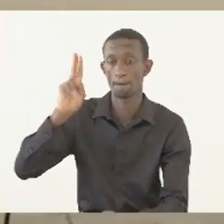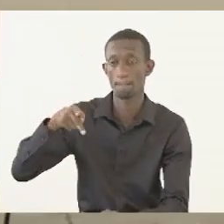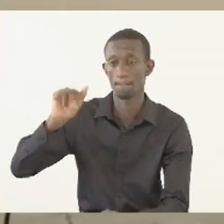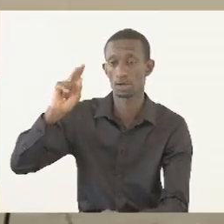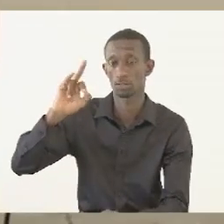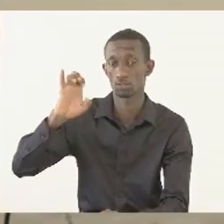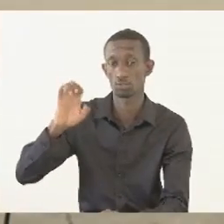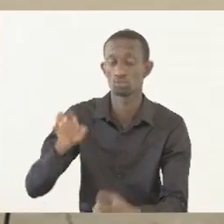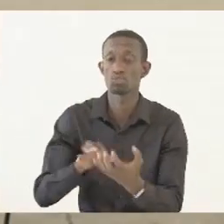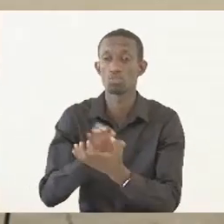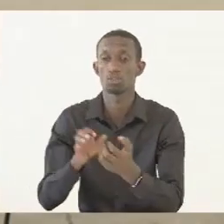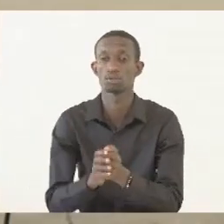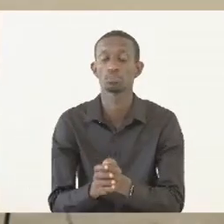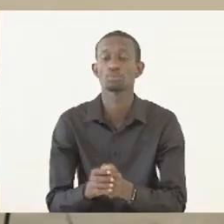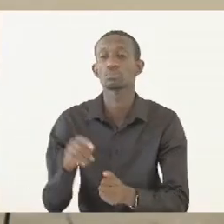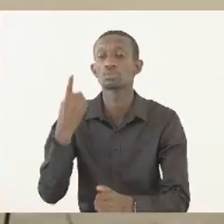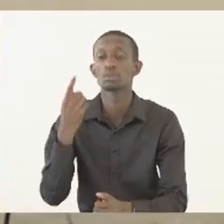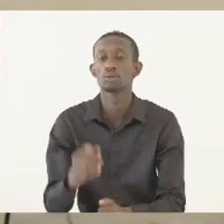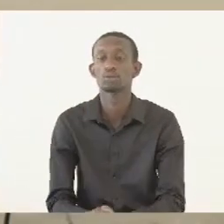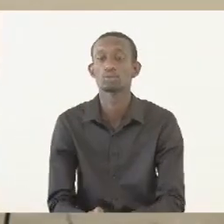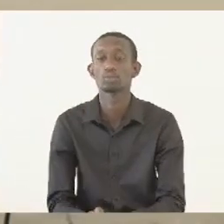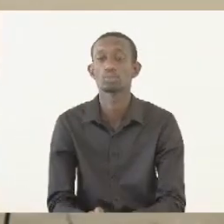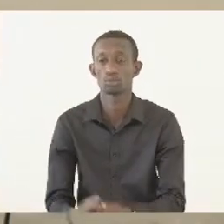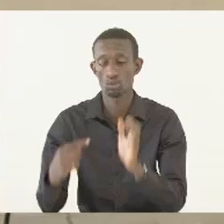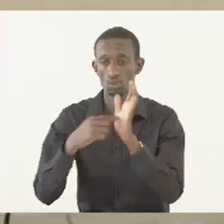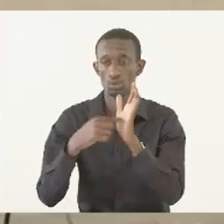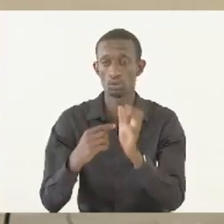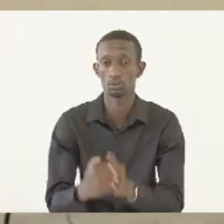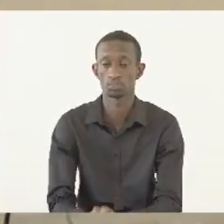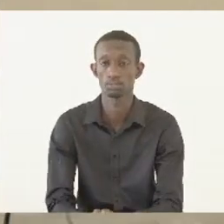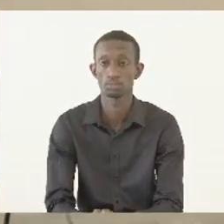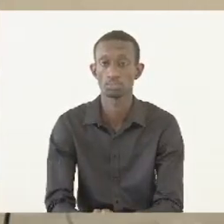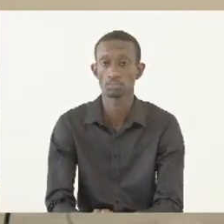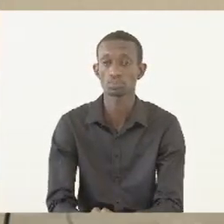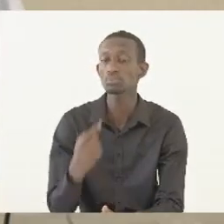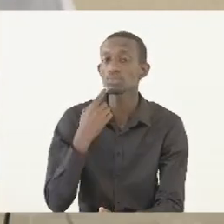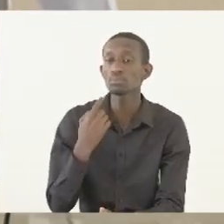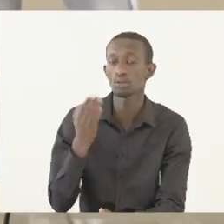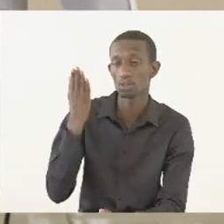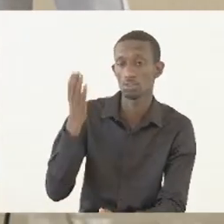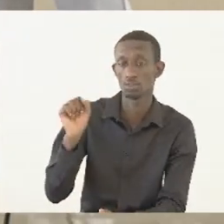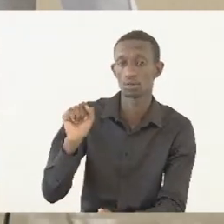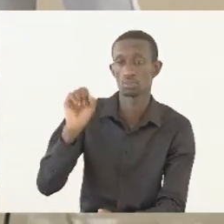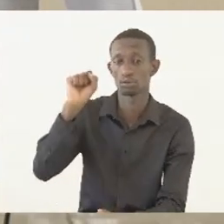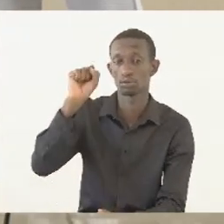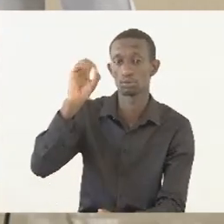combine with the first one, the one which is to be combined? For example, let me say that we have sodium.